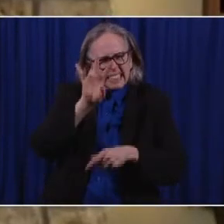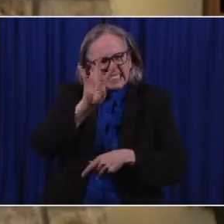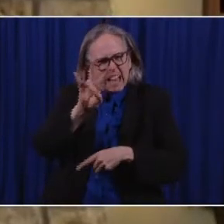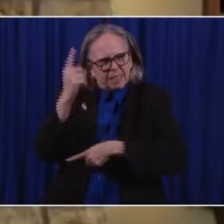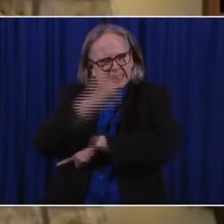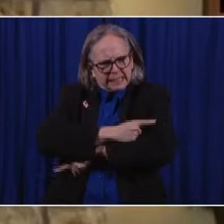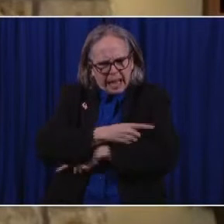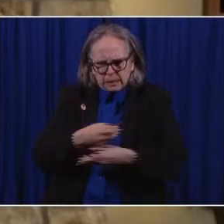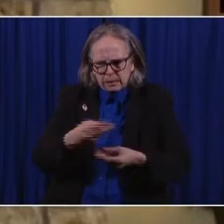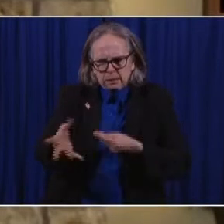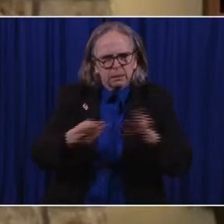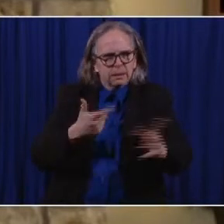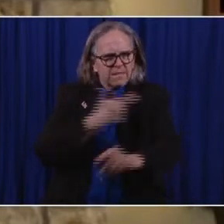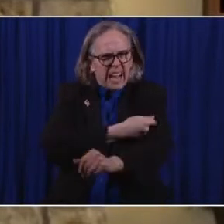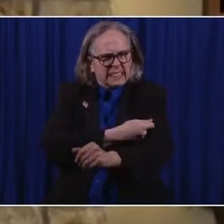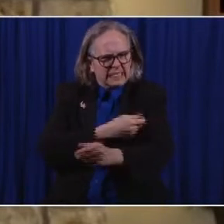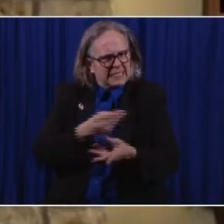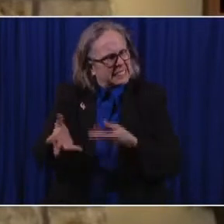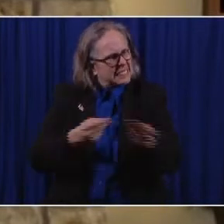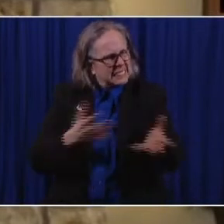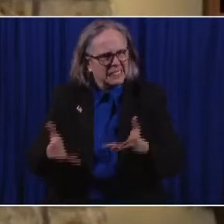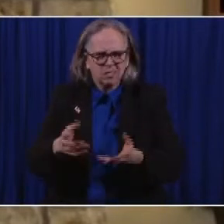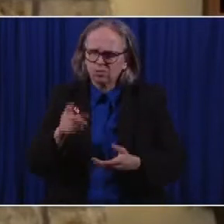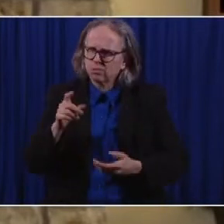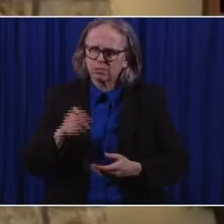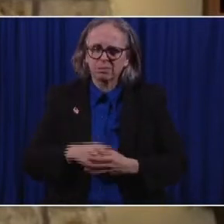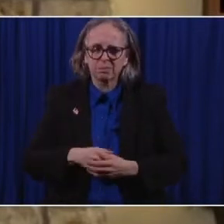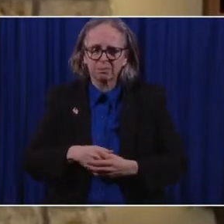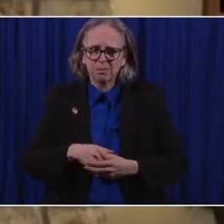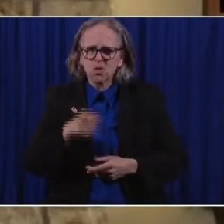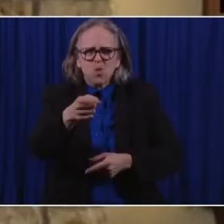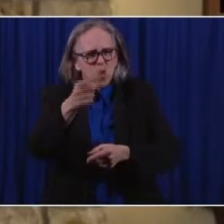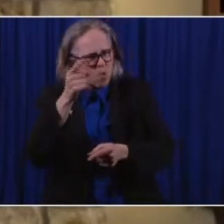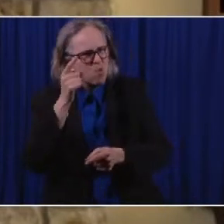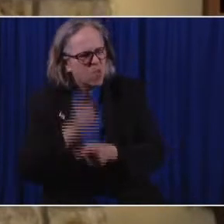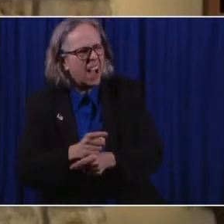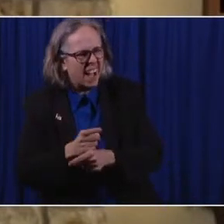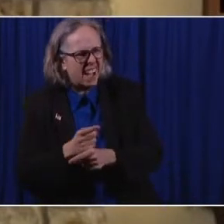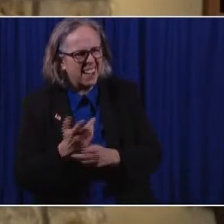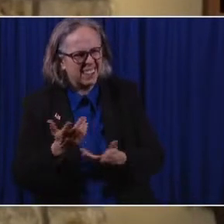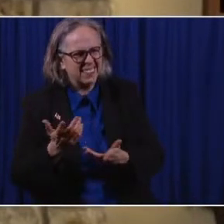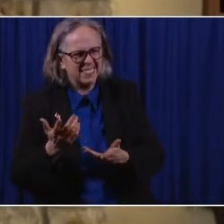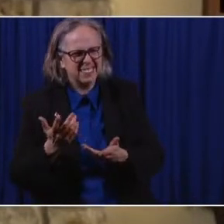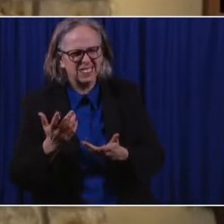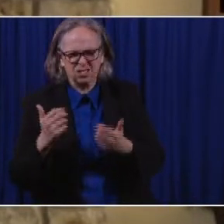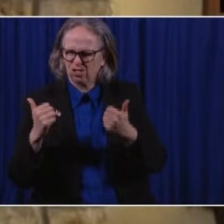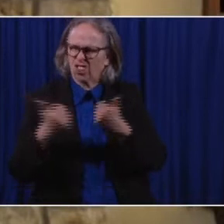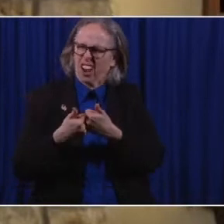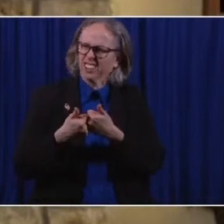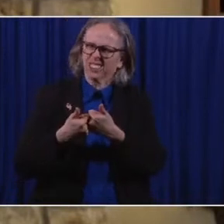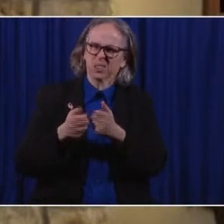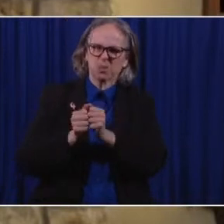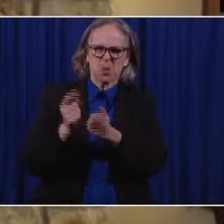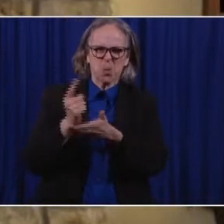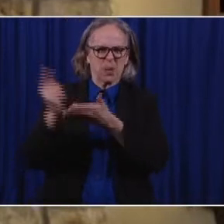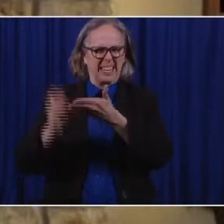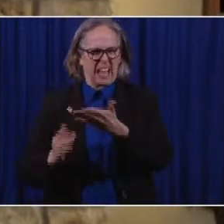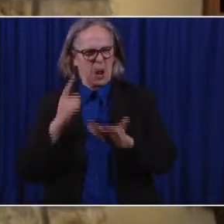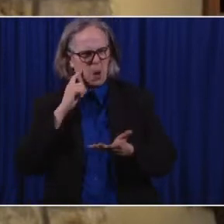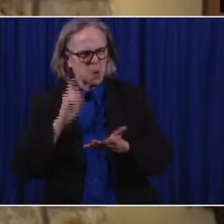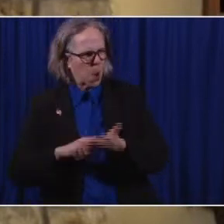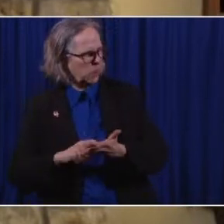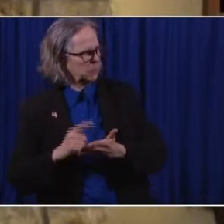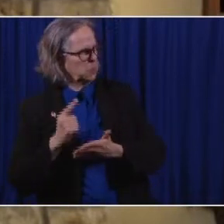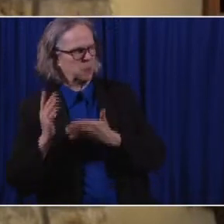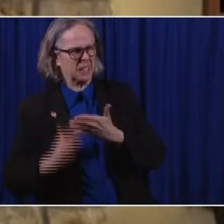That we hope is pushing them. But you're right. It is it's a challenge. I don't like to see it. We're looking at it, trying to figure it